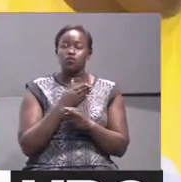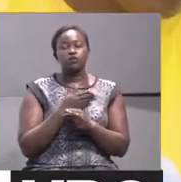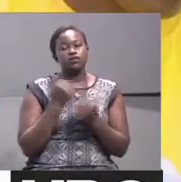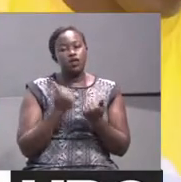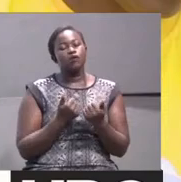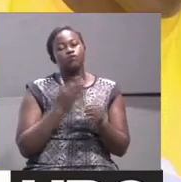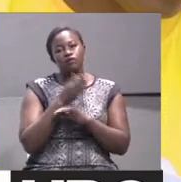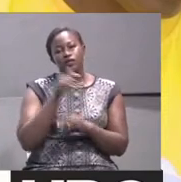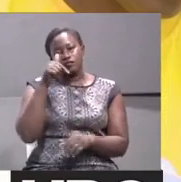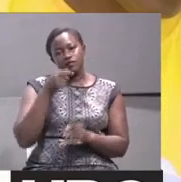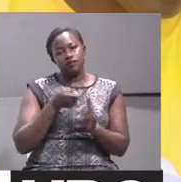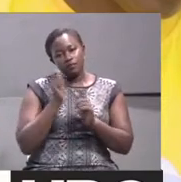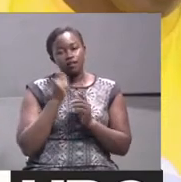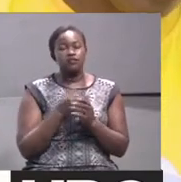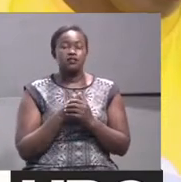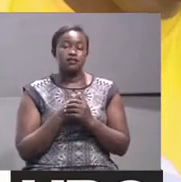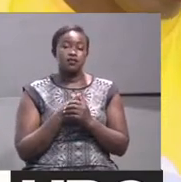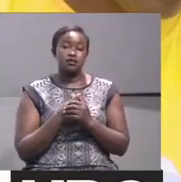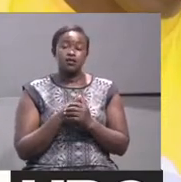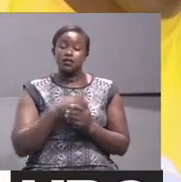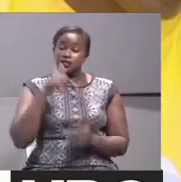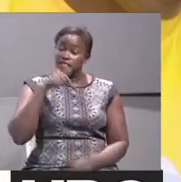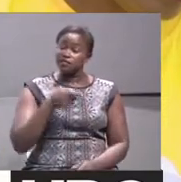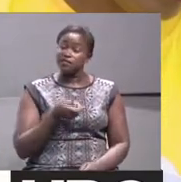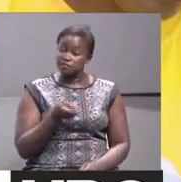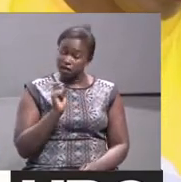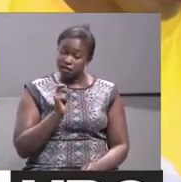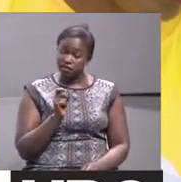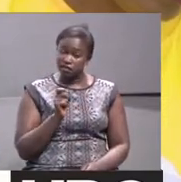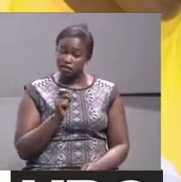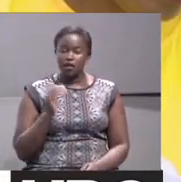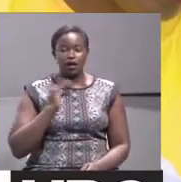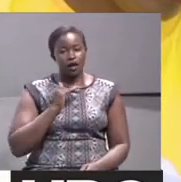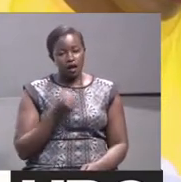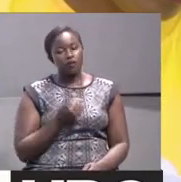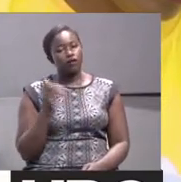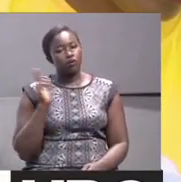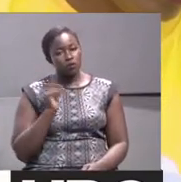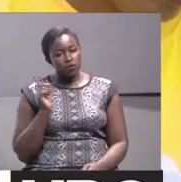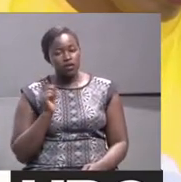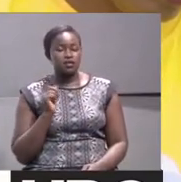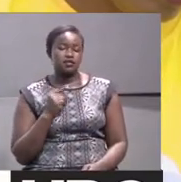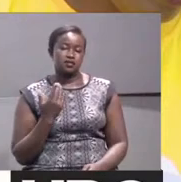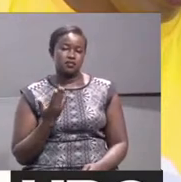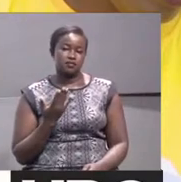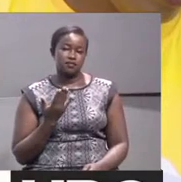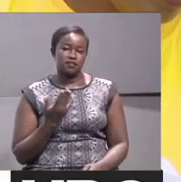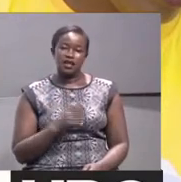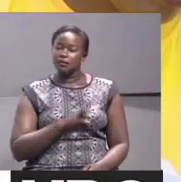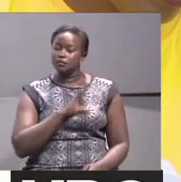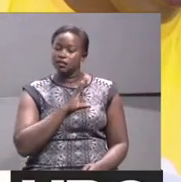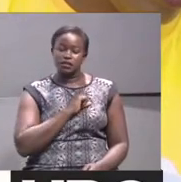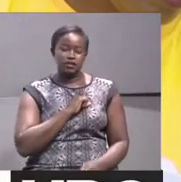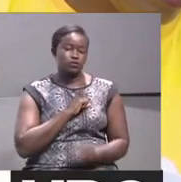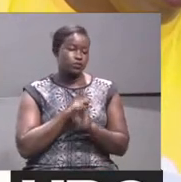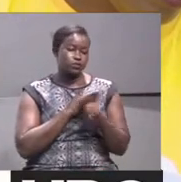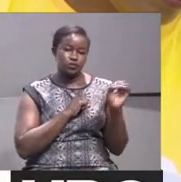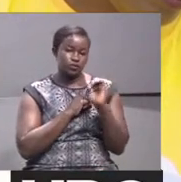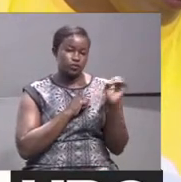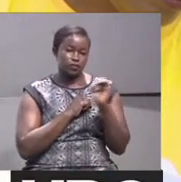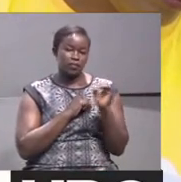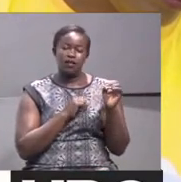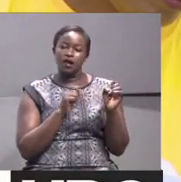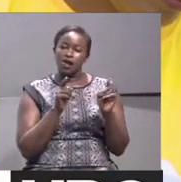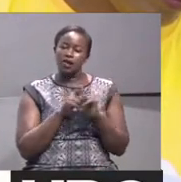now. 7 months, our colleagues are impatient, and have